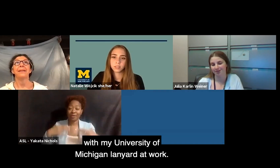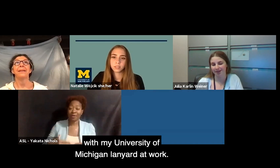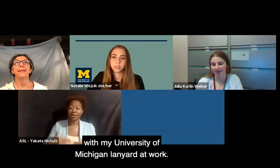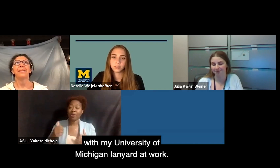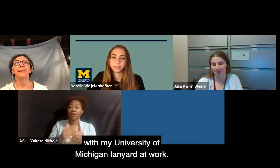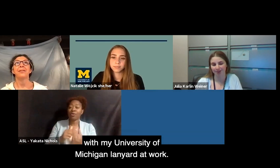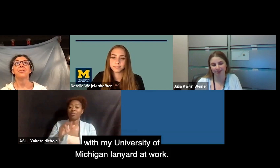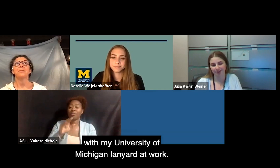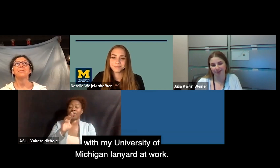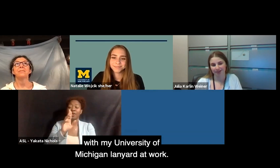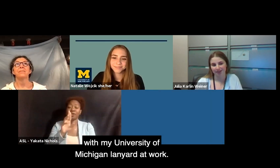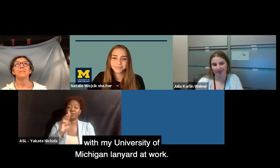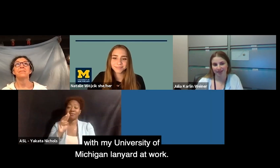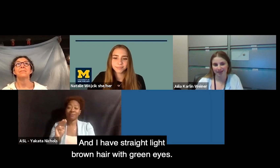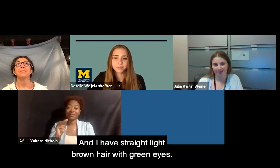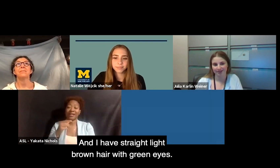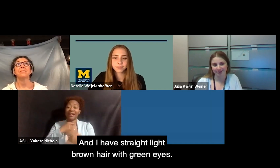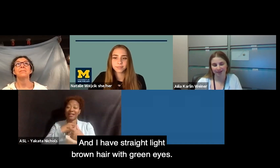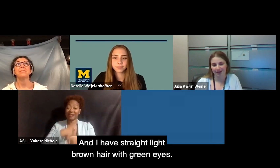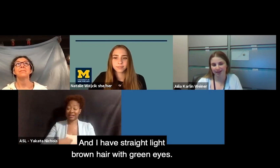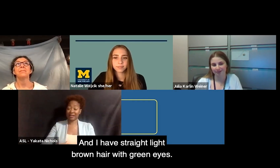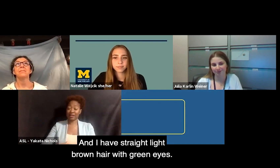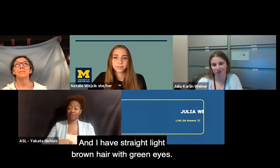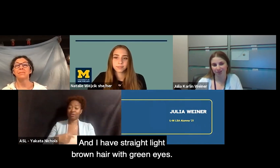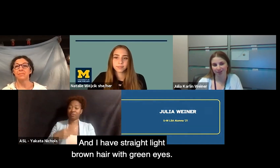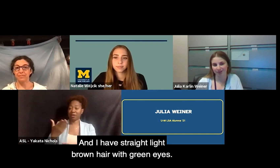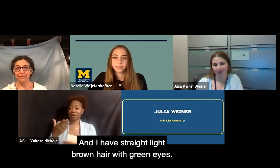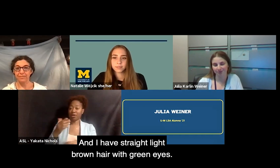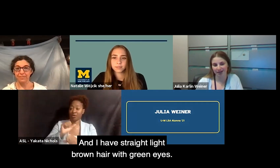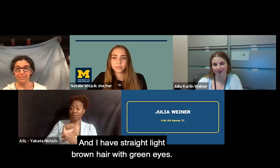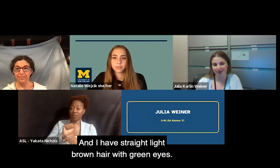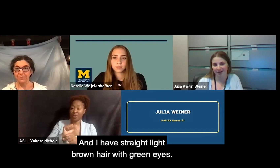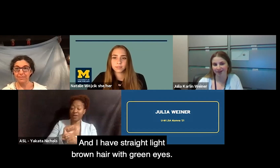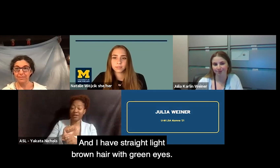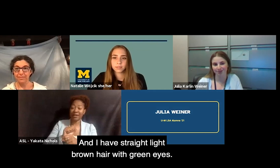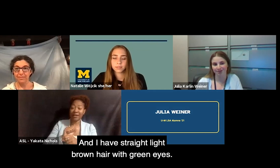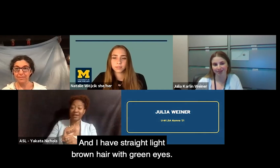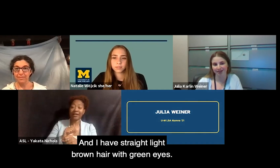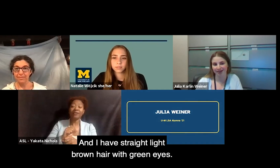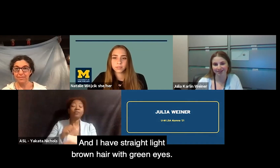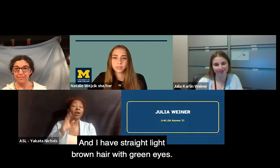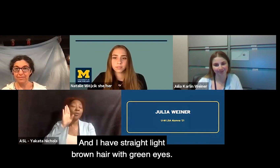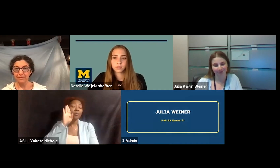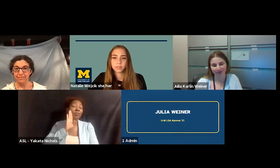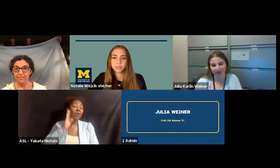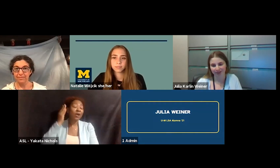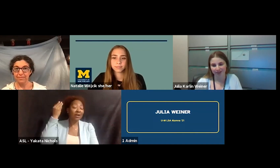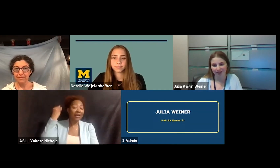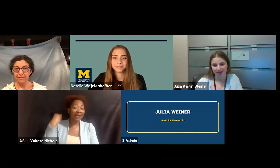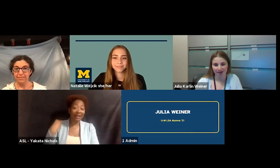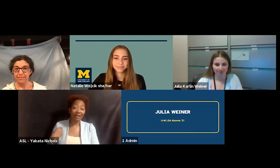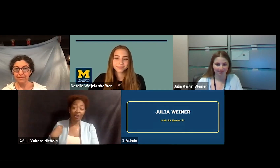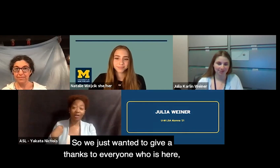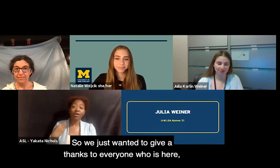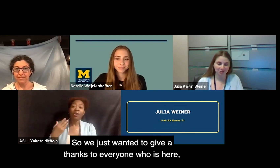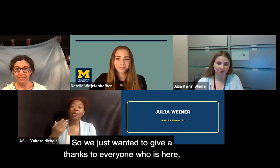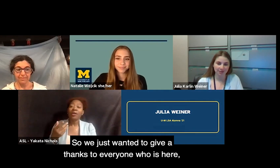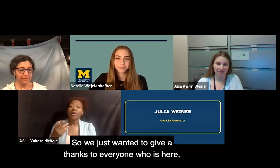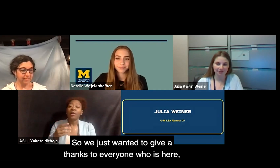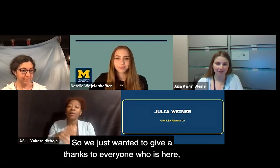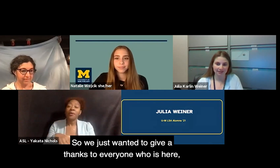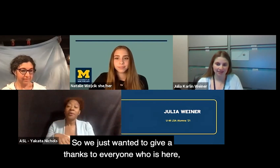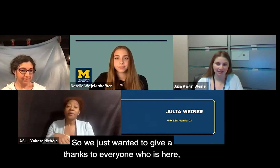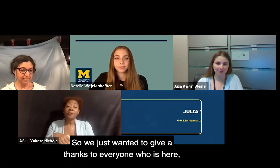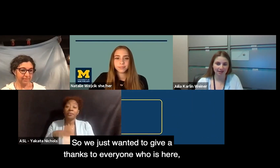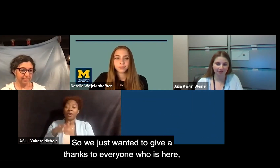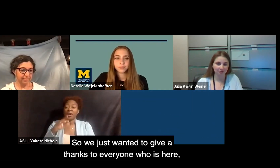Michigan lanyard at work, and I have straight light brown hair with green eyes. So we just